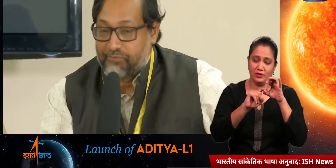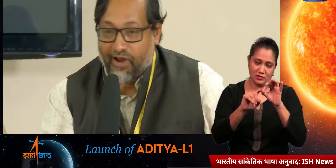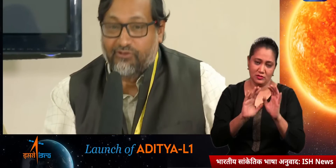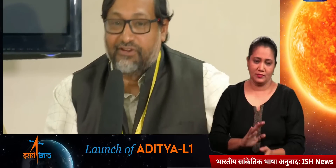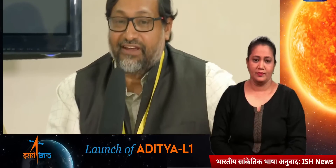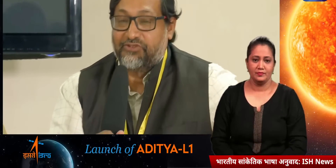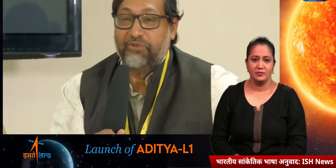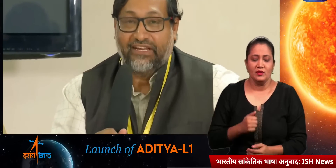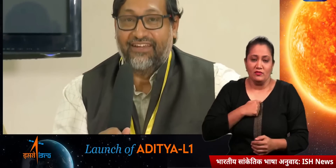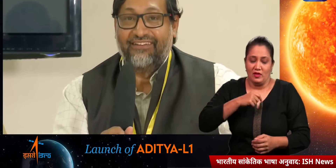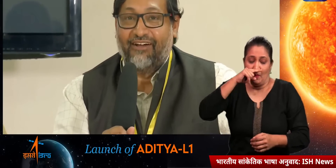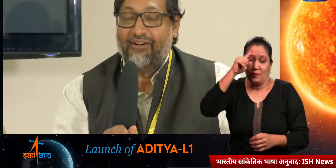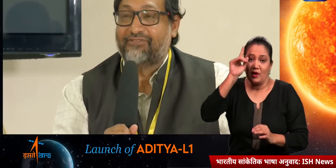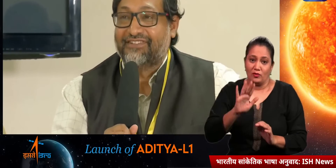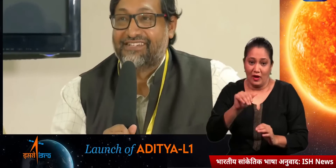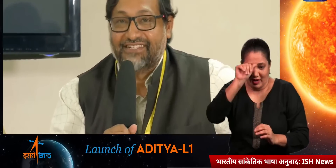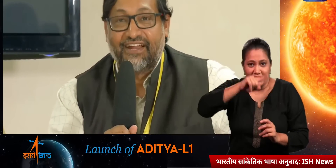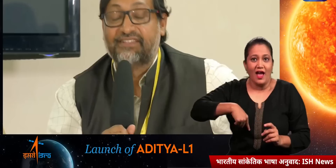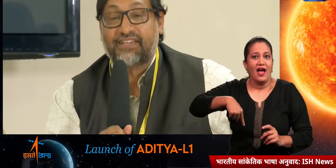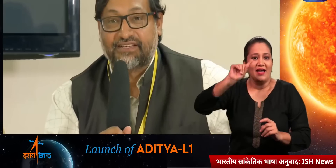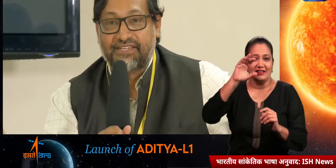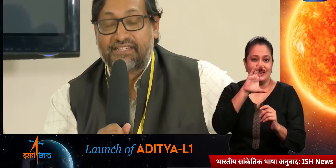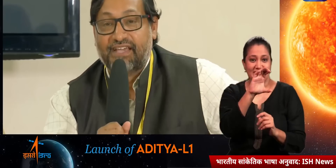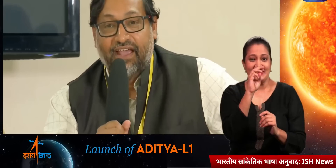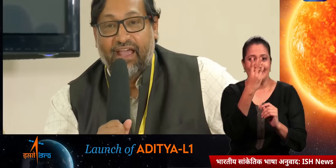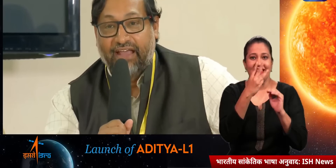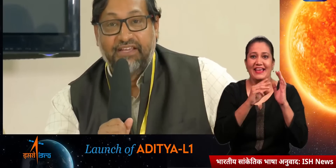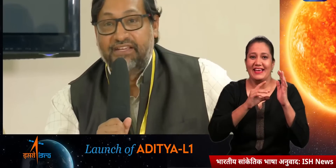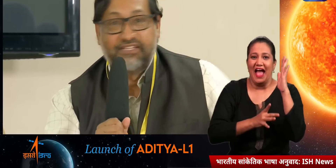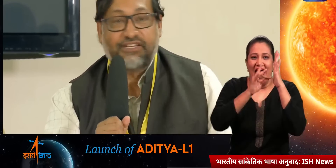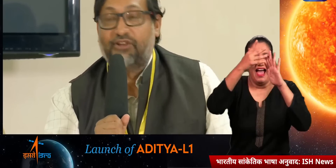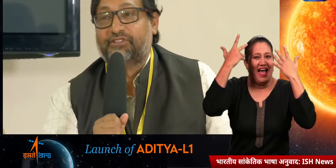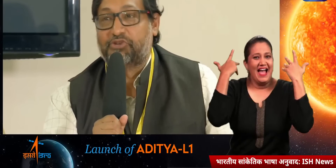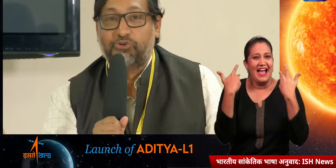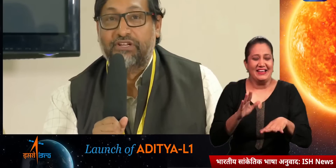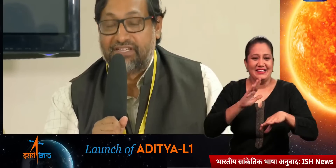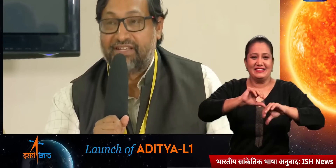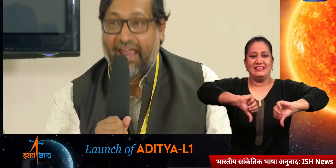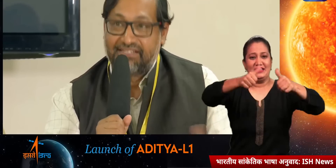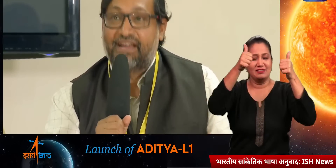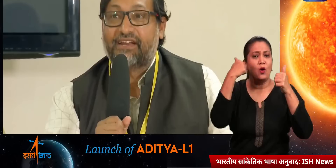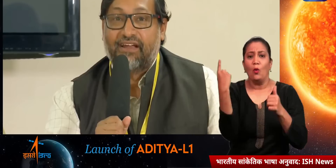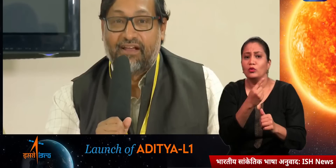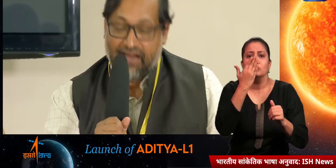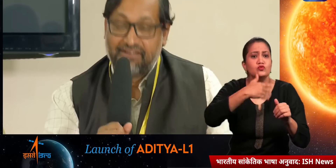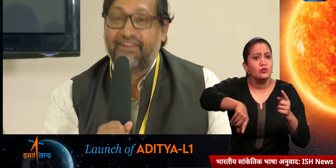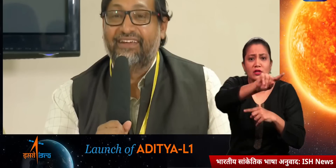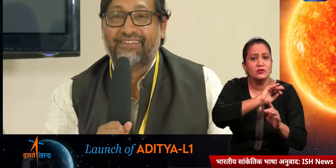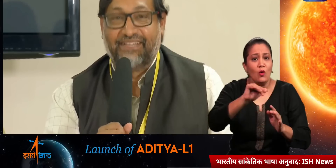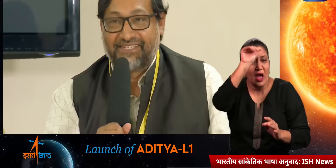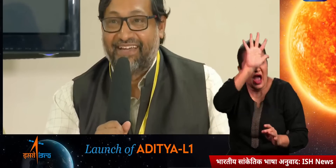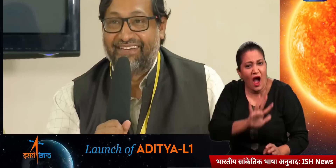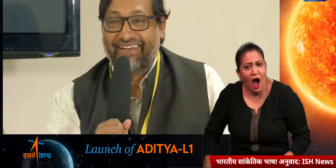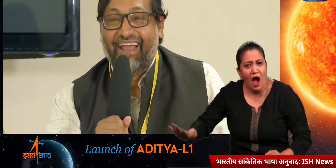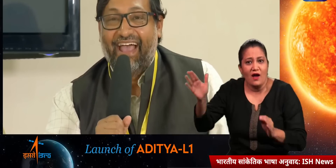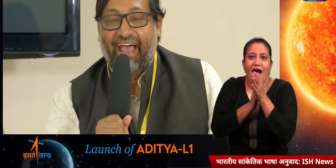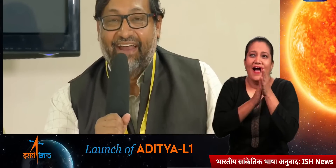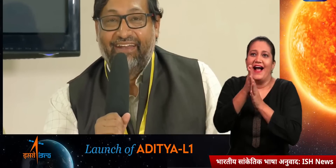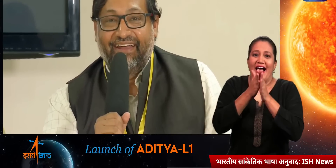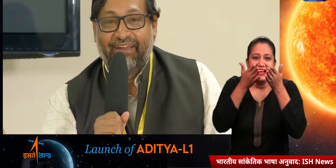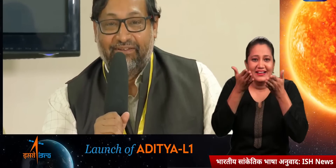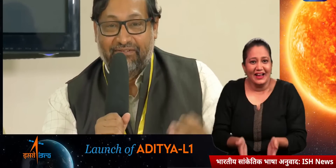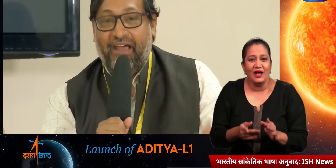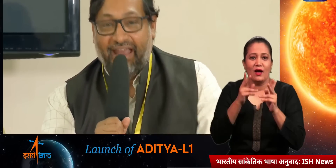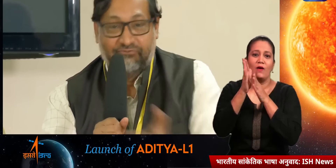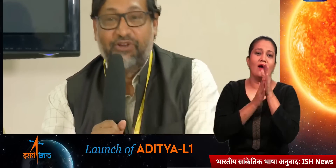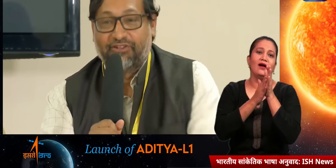and we are proud to be Indian now after the Chandrayaan success. I think it's just not the students, it's the entire country is excited.